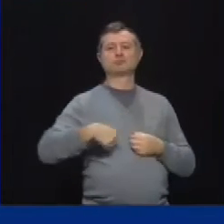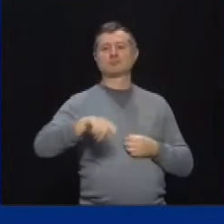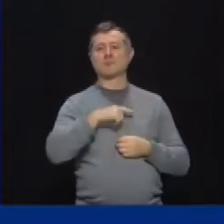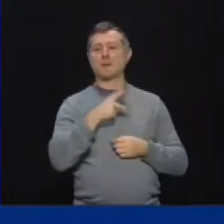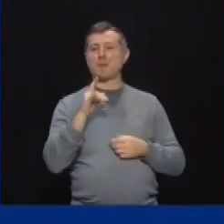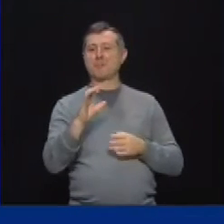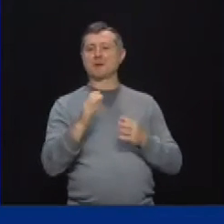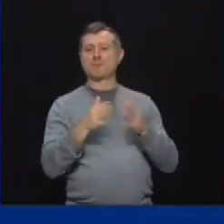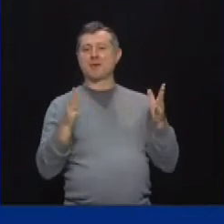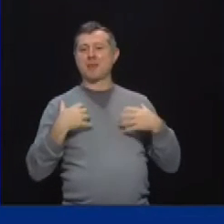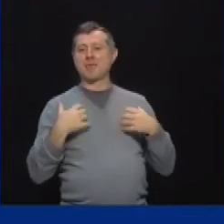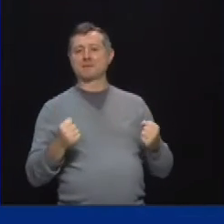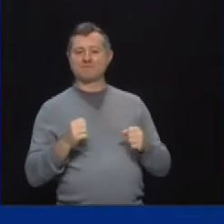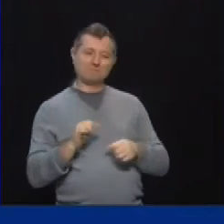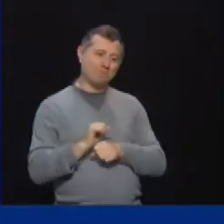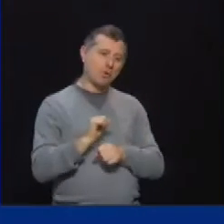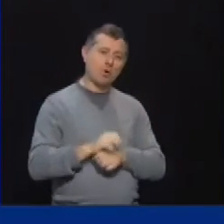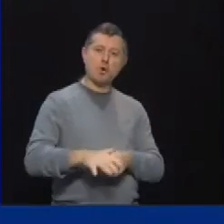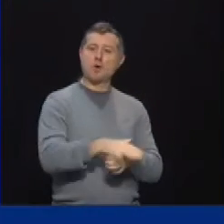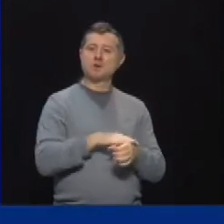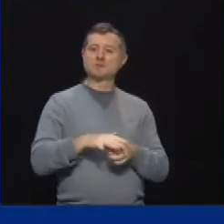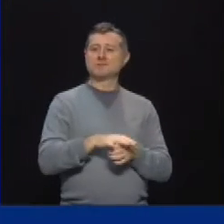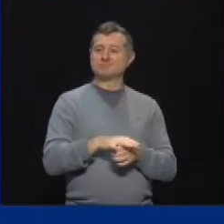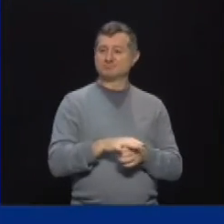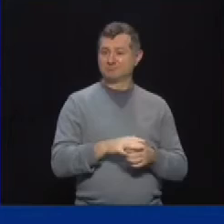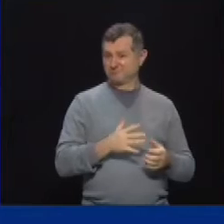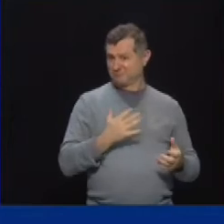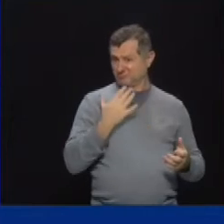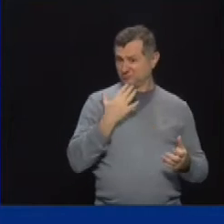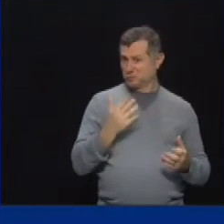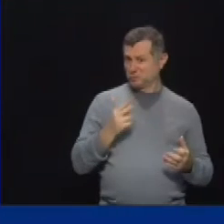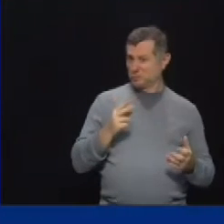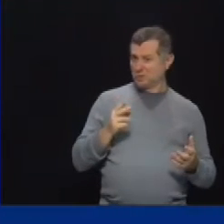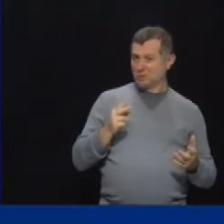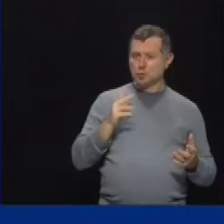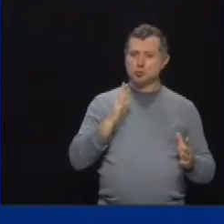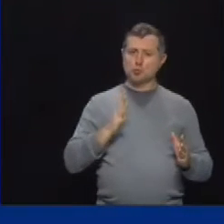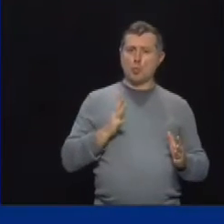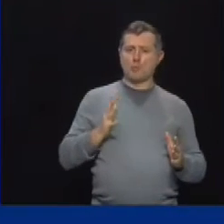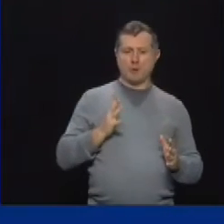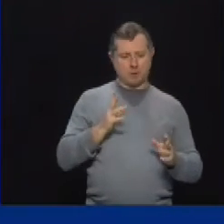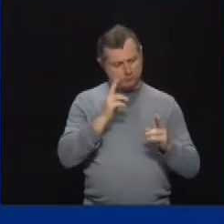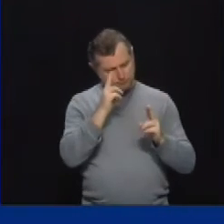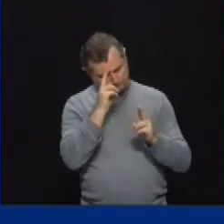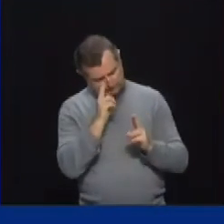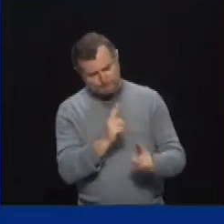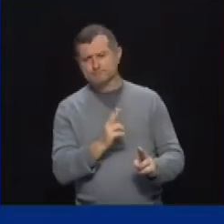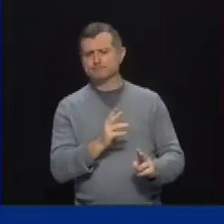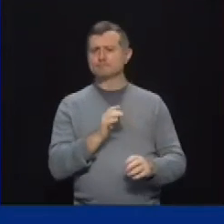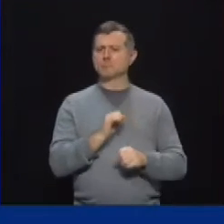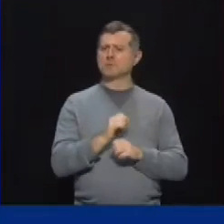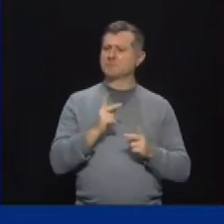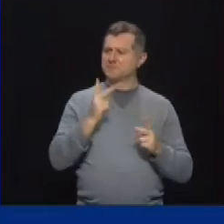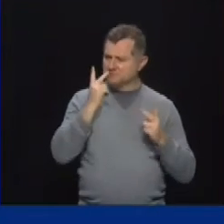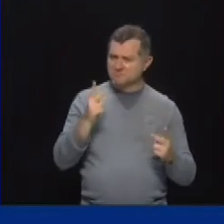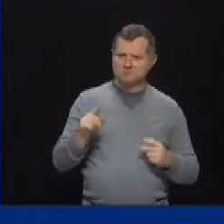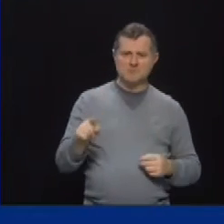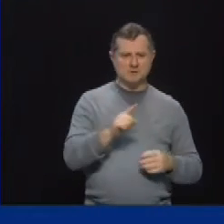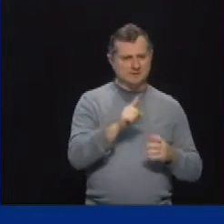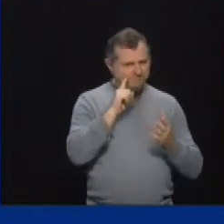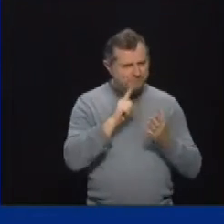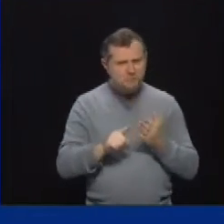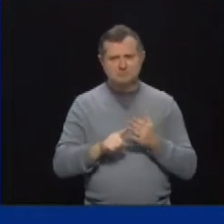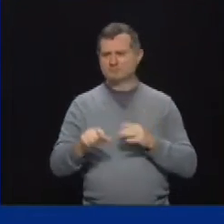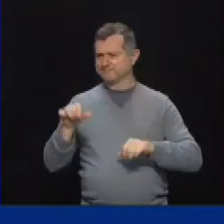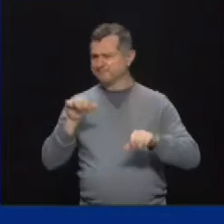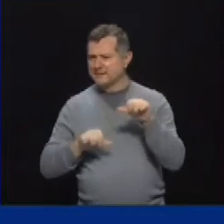noble work. People saw everybody from our researchers and scientists at Wadsworth trying to identify strains and where